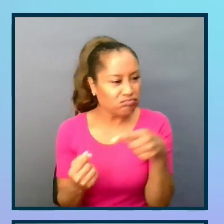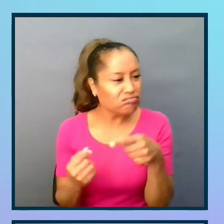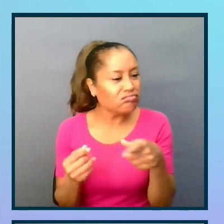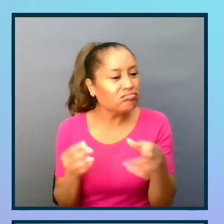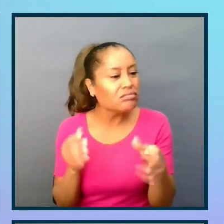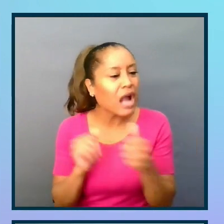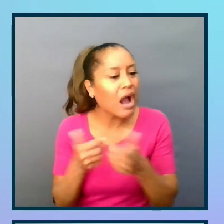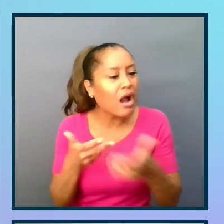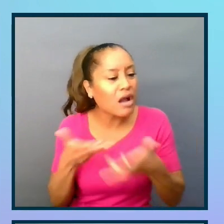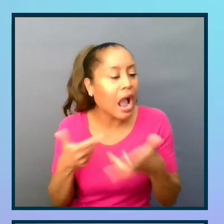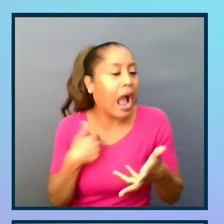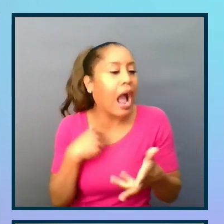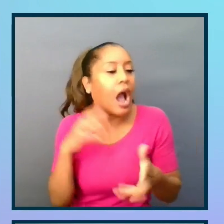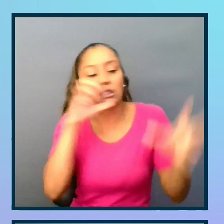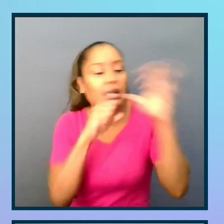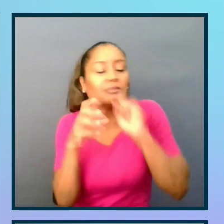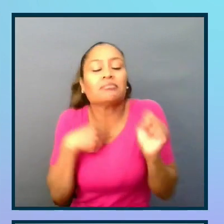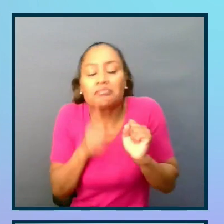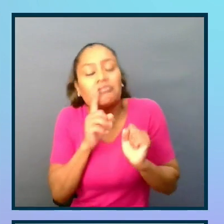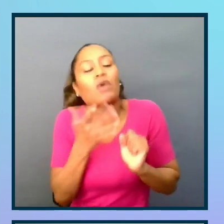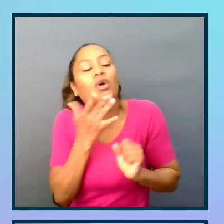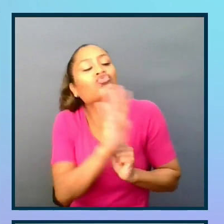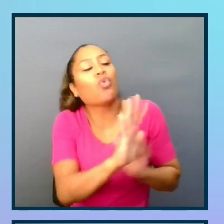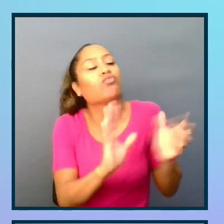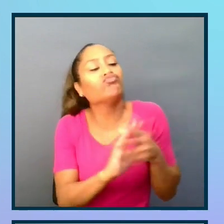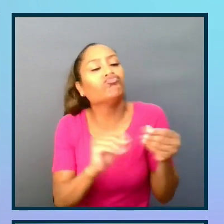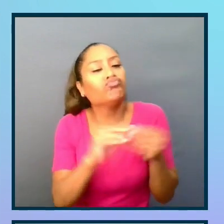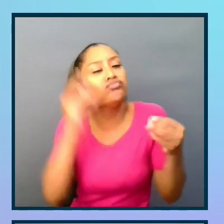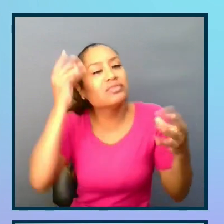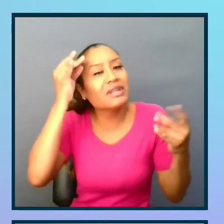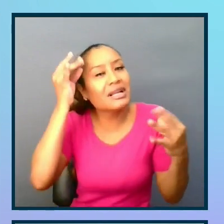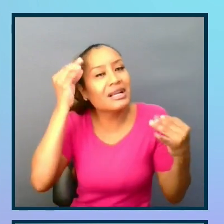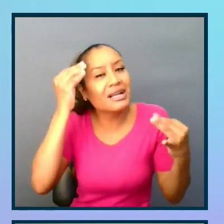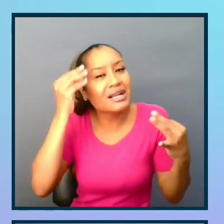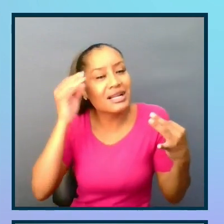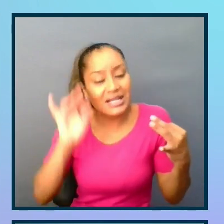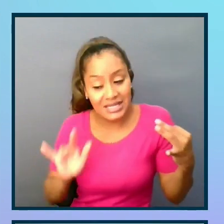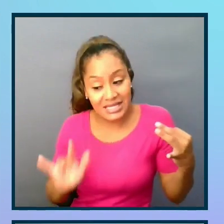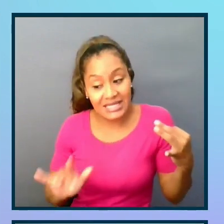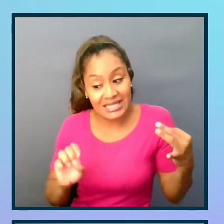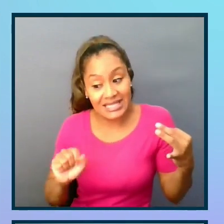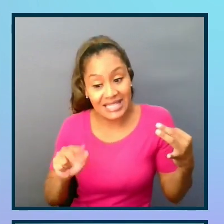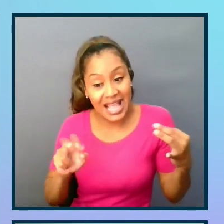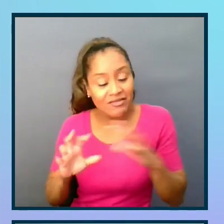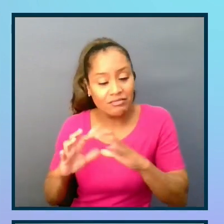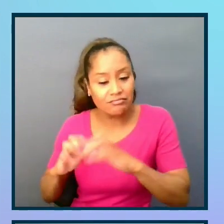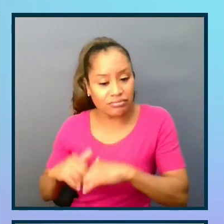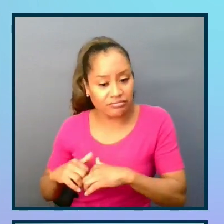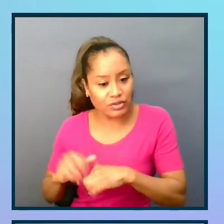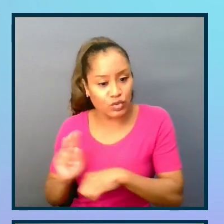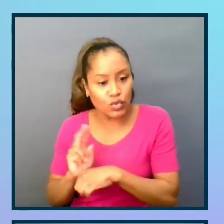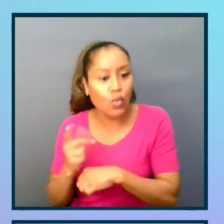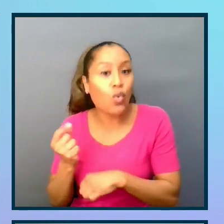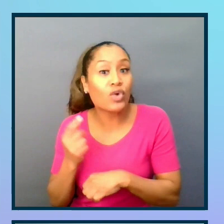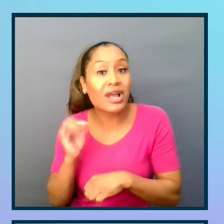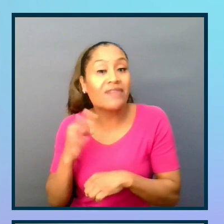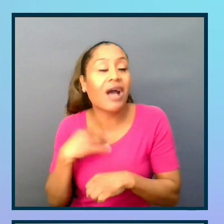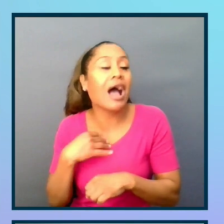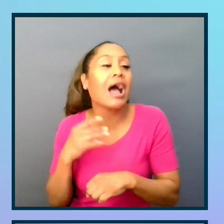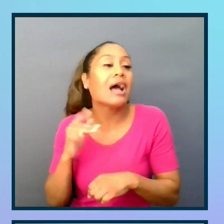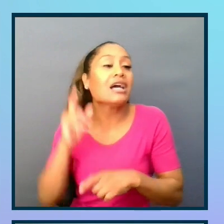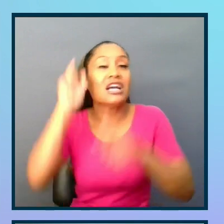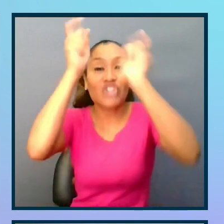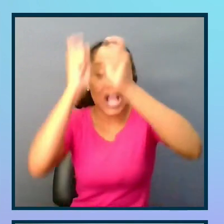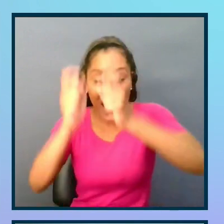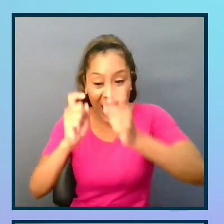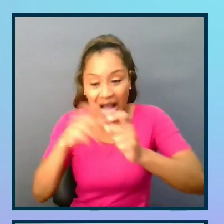make some assumptions, but I'd rather hear what you were thinking as far as when the save button is disabled, what happens if I click back after making some